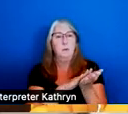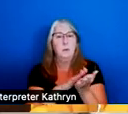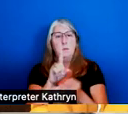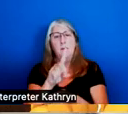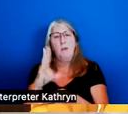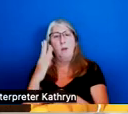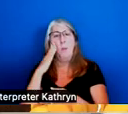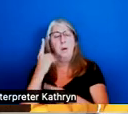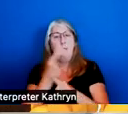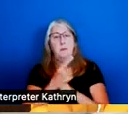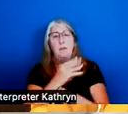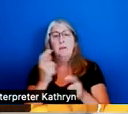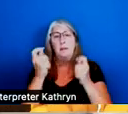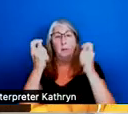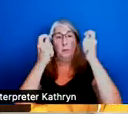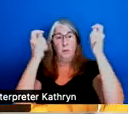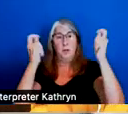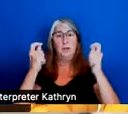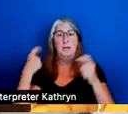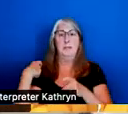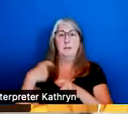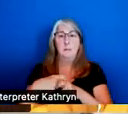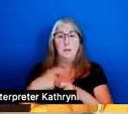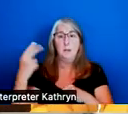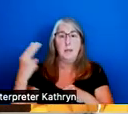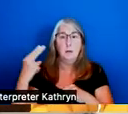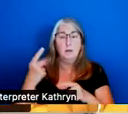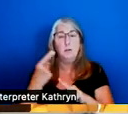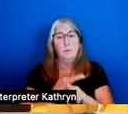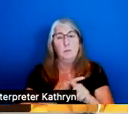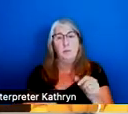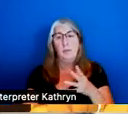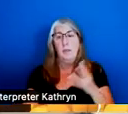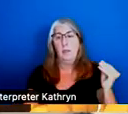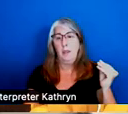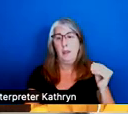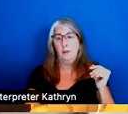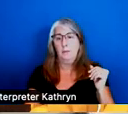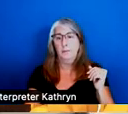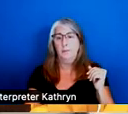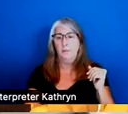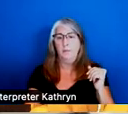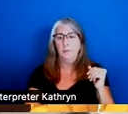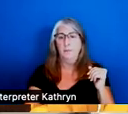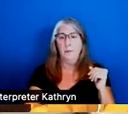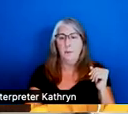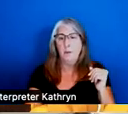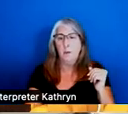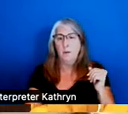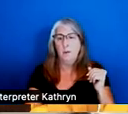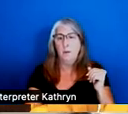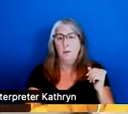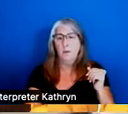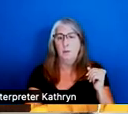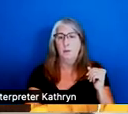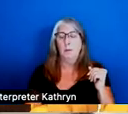Month, but also celebrating Hispanic Heritage Month. And at this time, I think it's a moment to pause and recommit